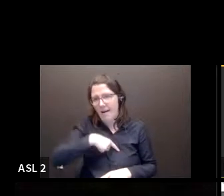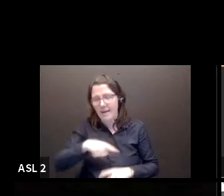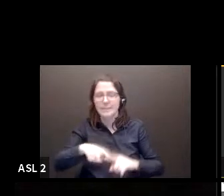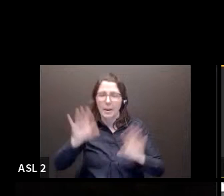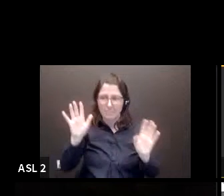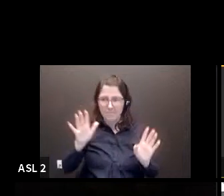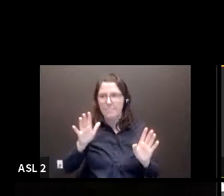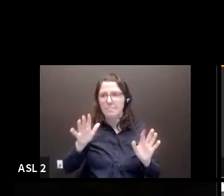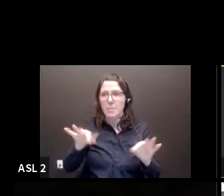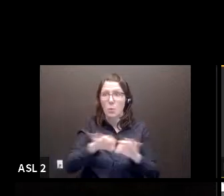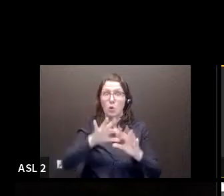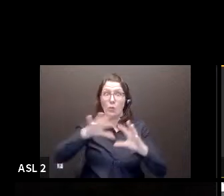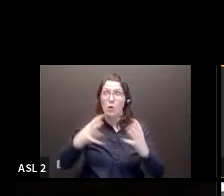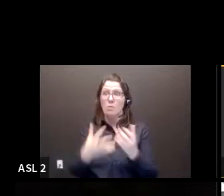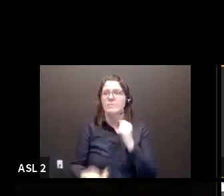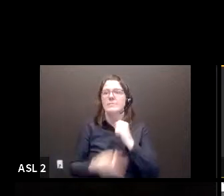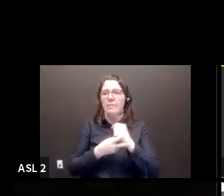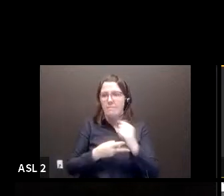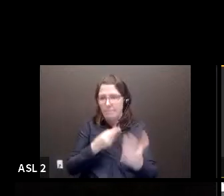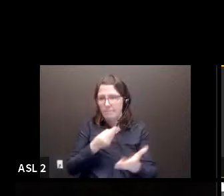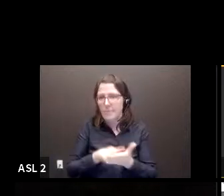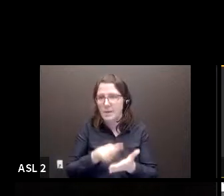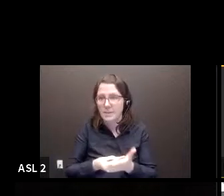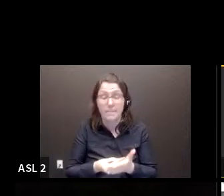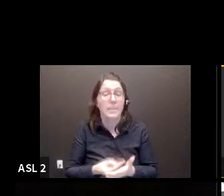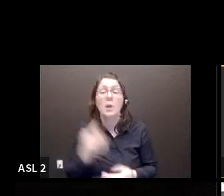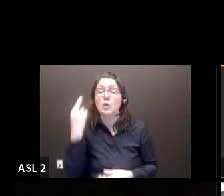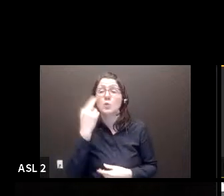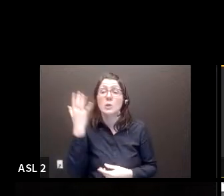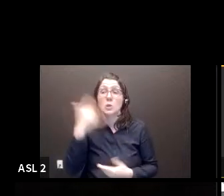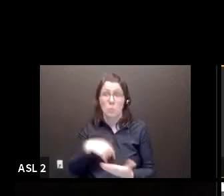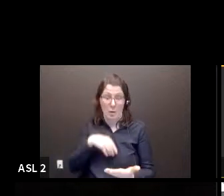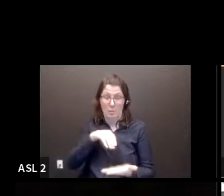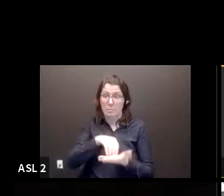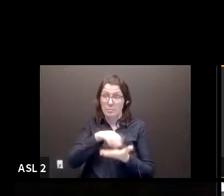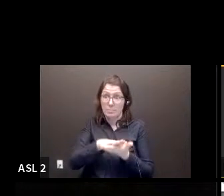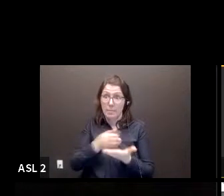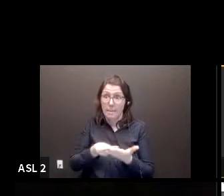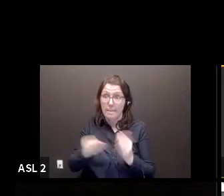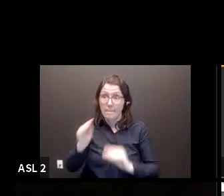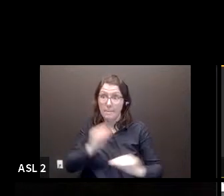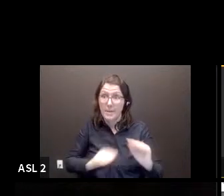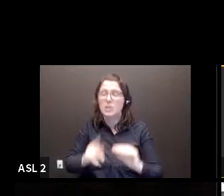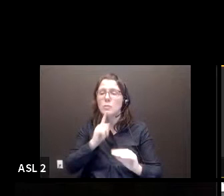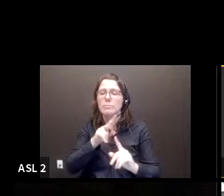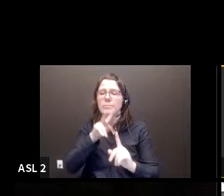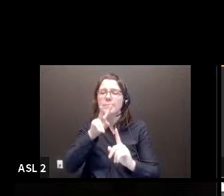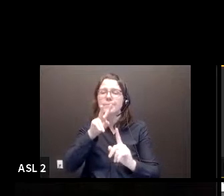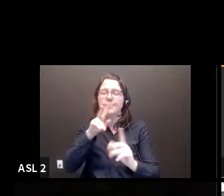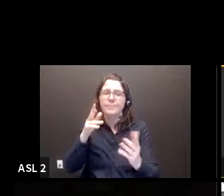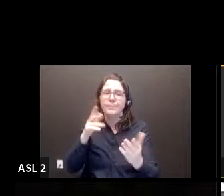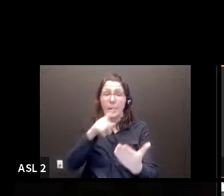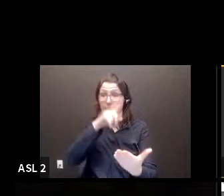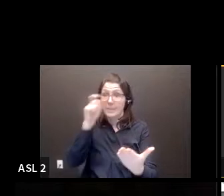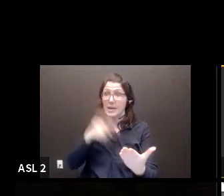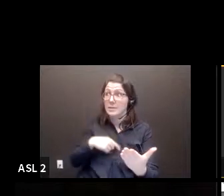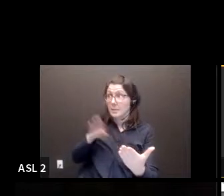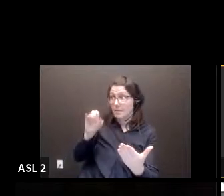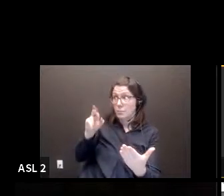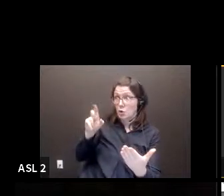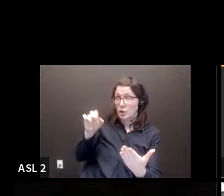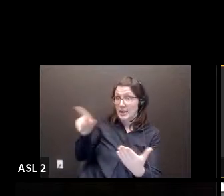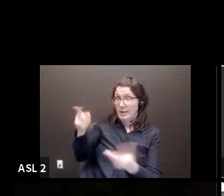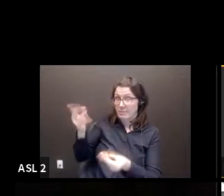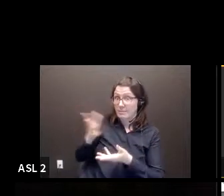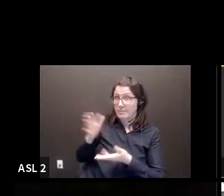why you're seeing it now because it is relevant for 22 but i understand from superintendent bernier the plan was to propose this to the board